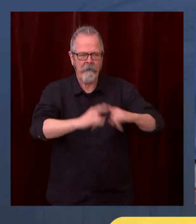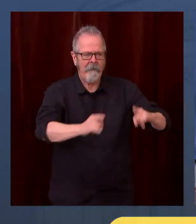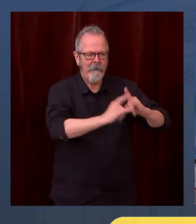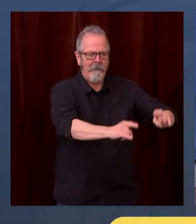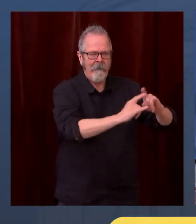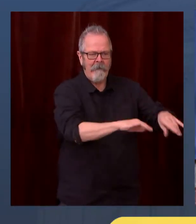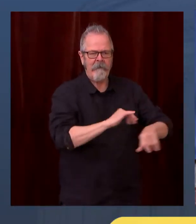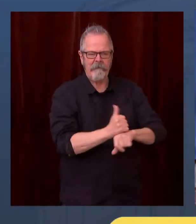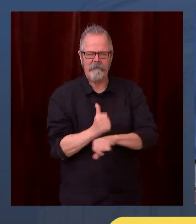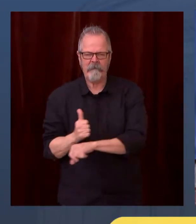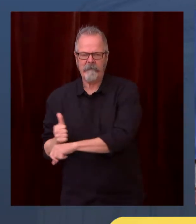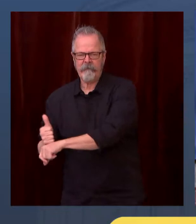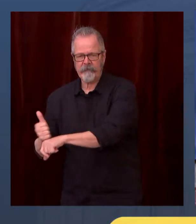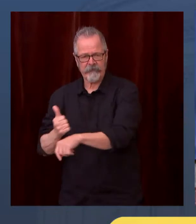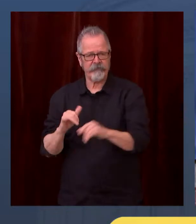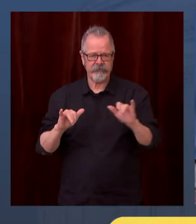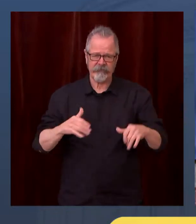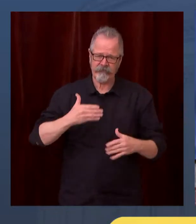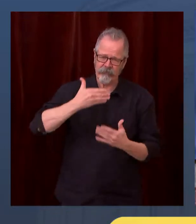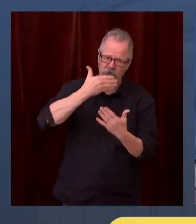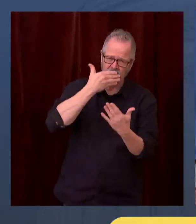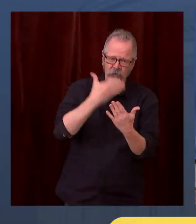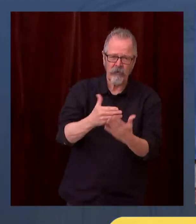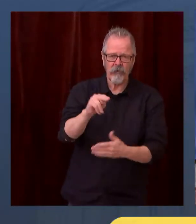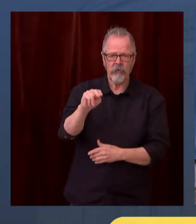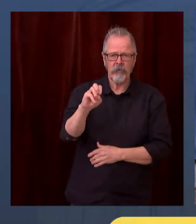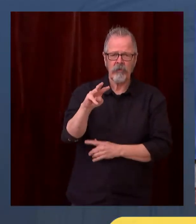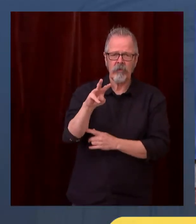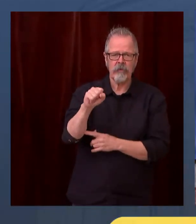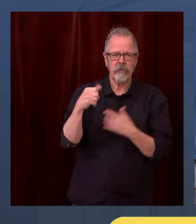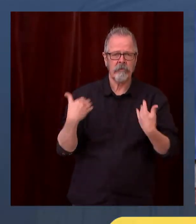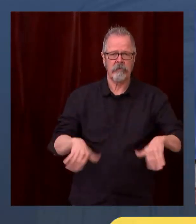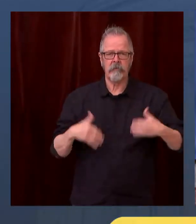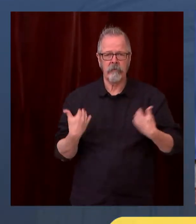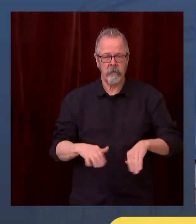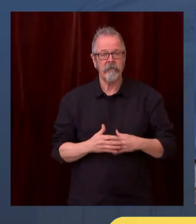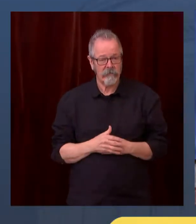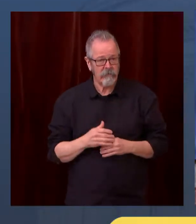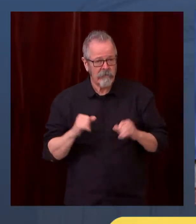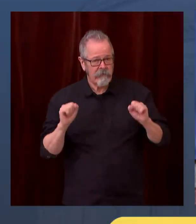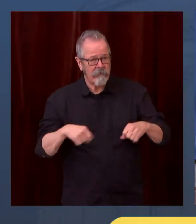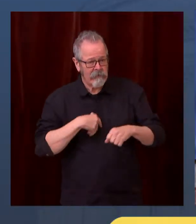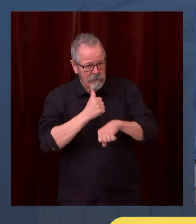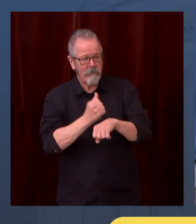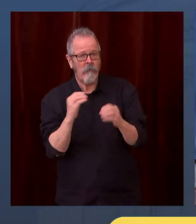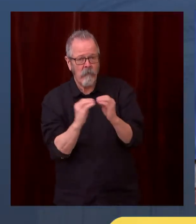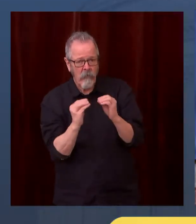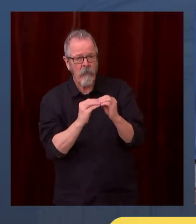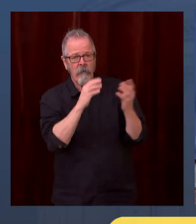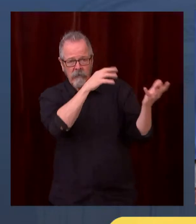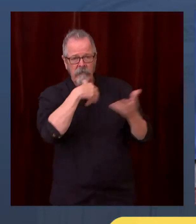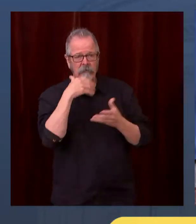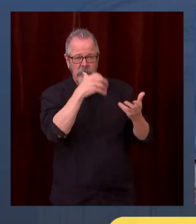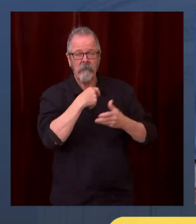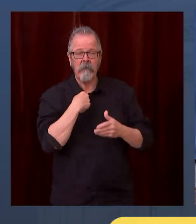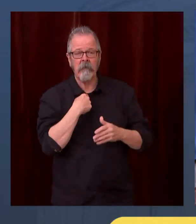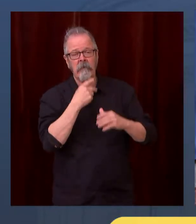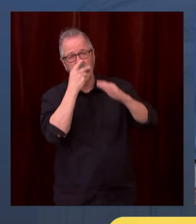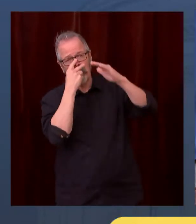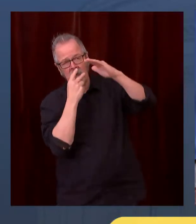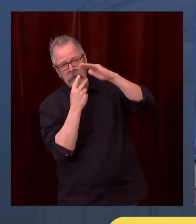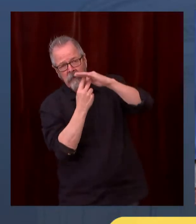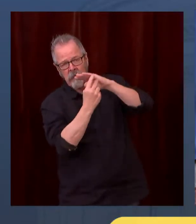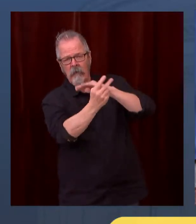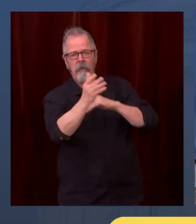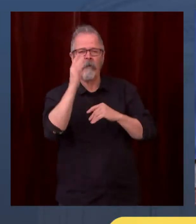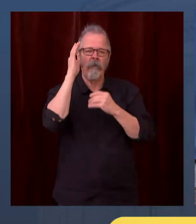news is that as vaccine supplies increase, as we hope and believe they will, we now will be ready